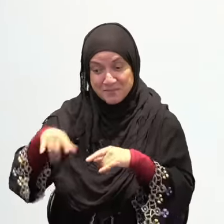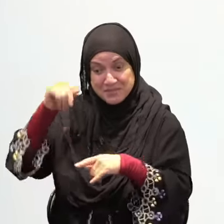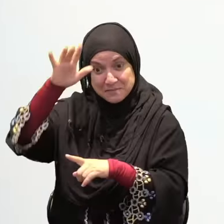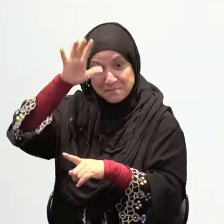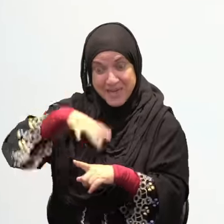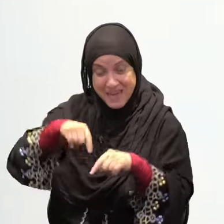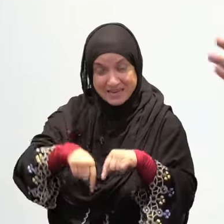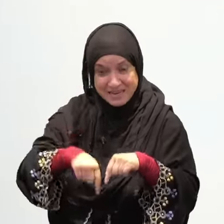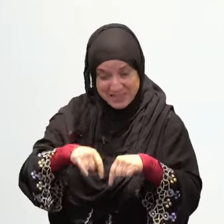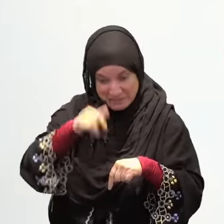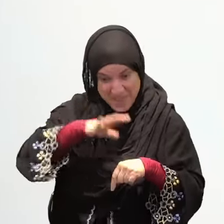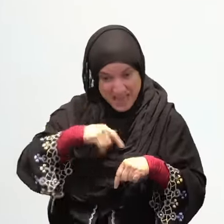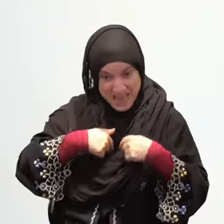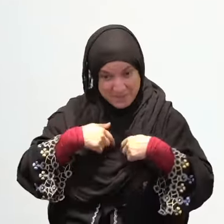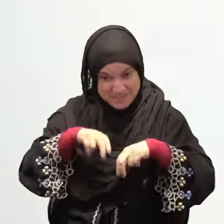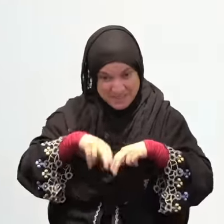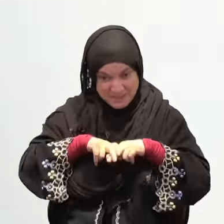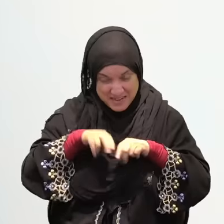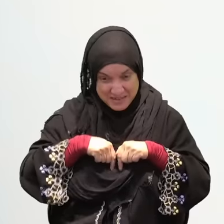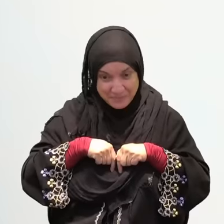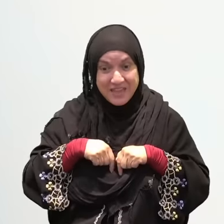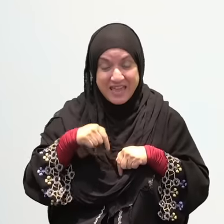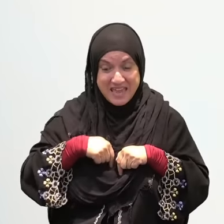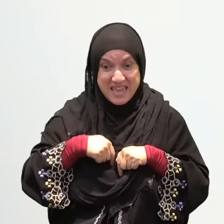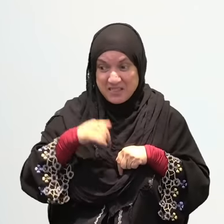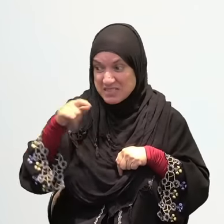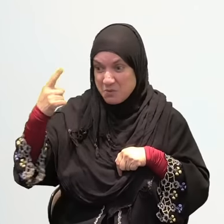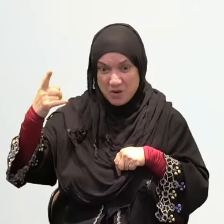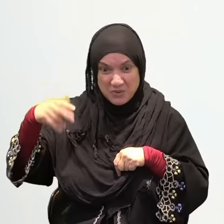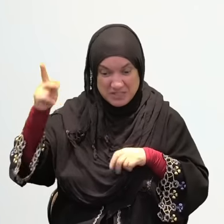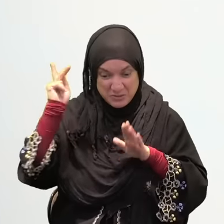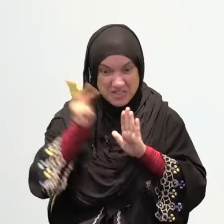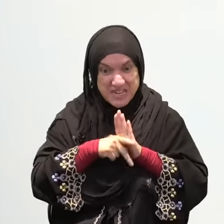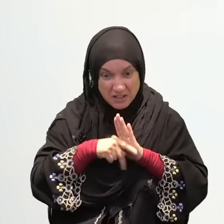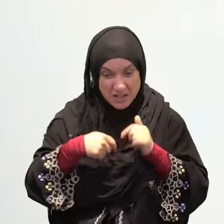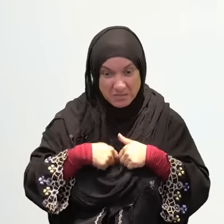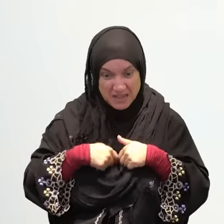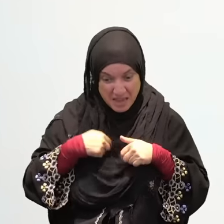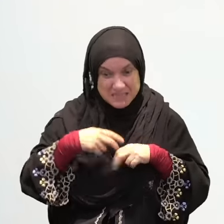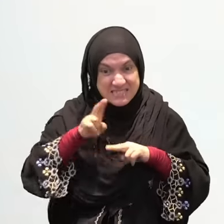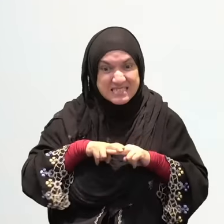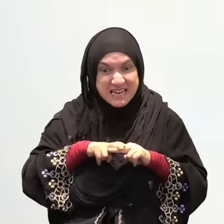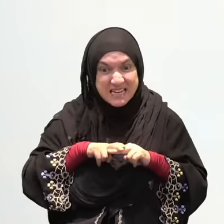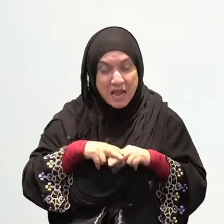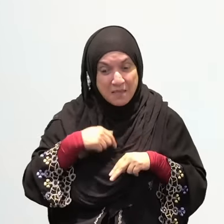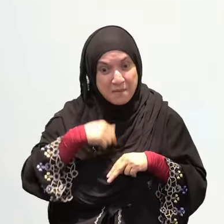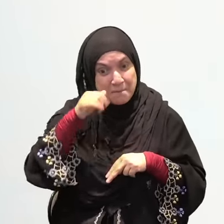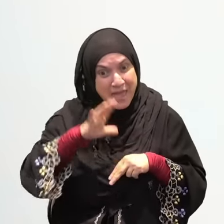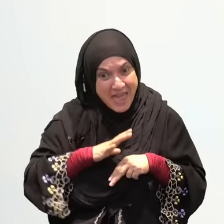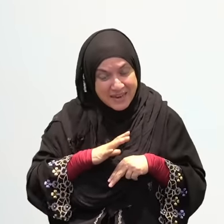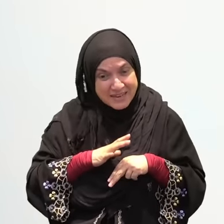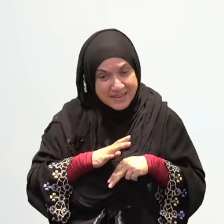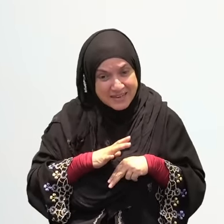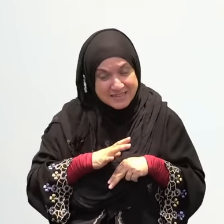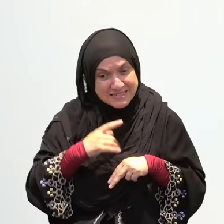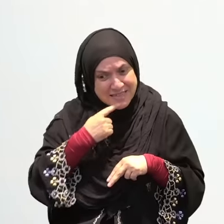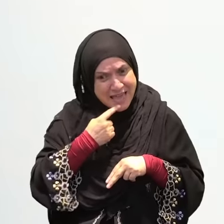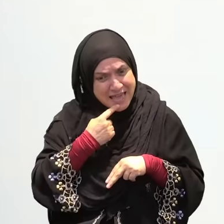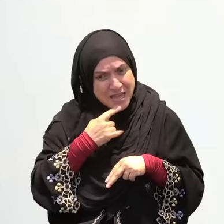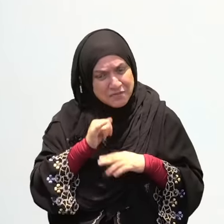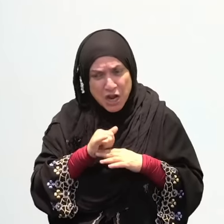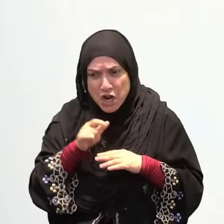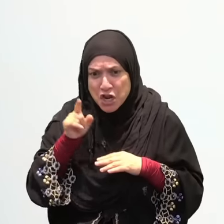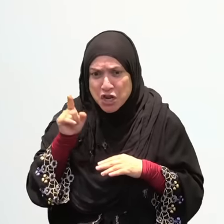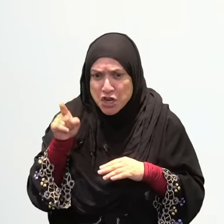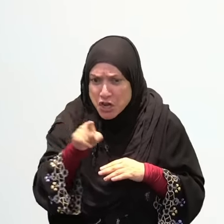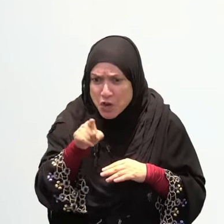senses. He drops his sword, and he runs away and realizes that he's been taken on a ride, that he's joined a group of